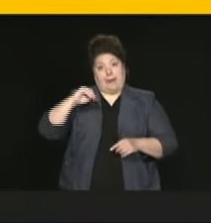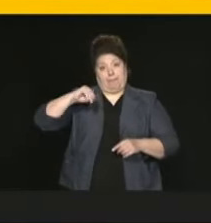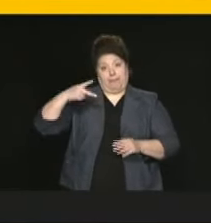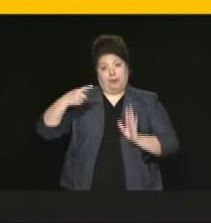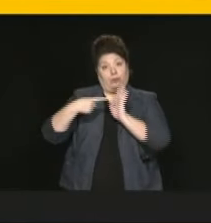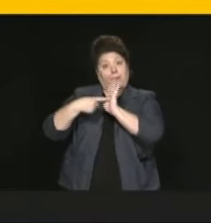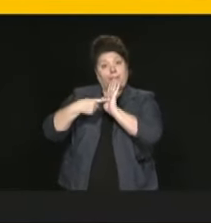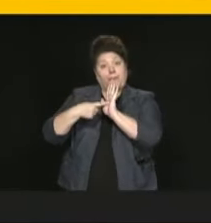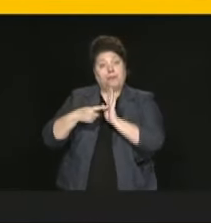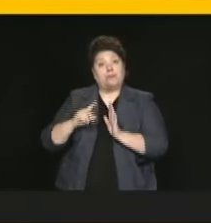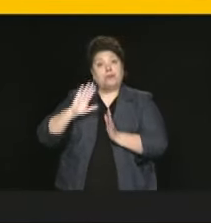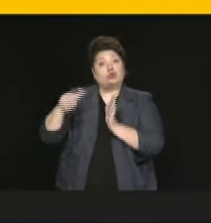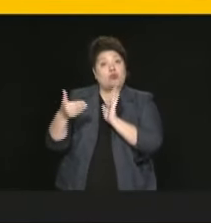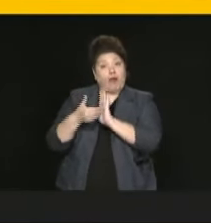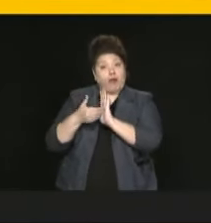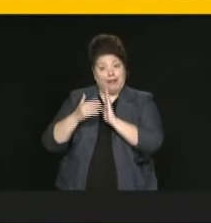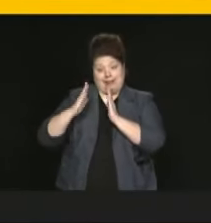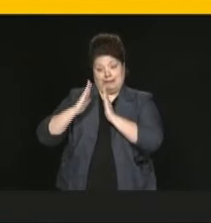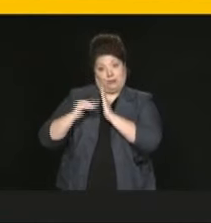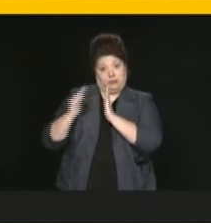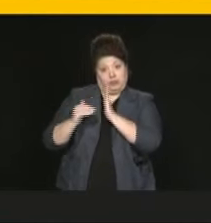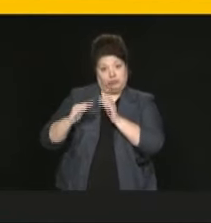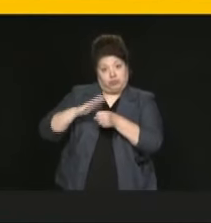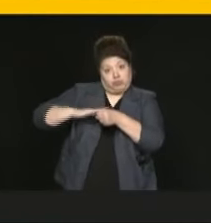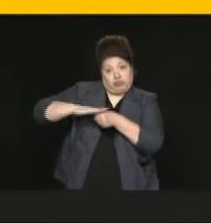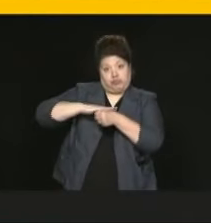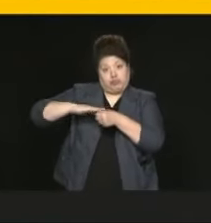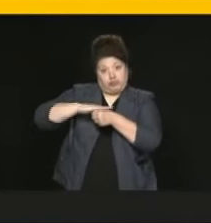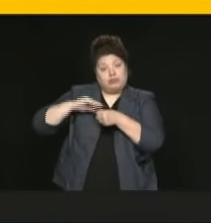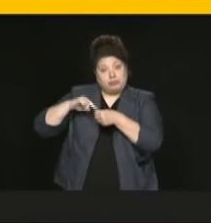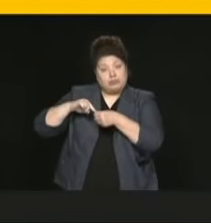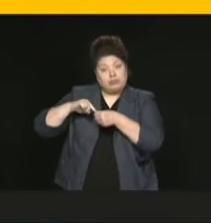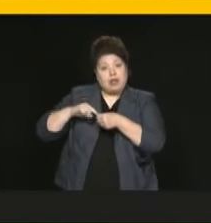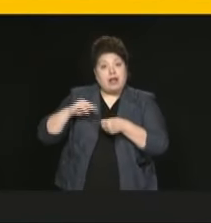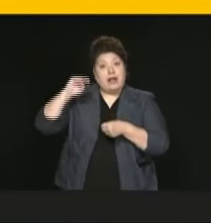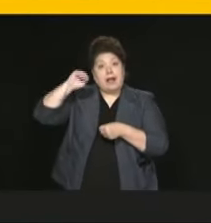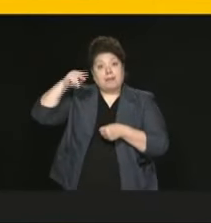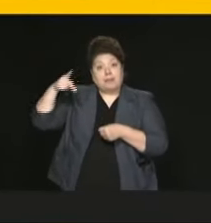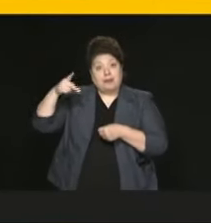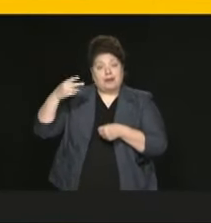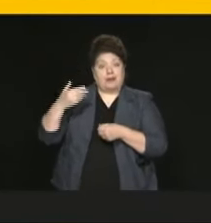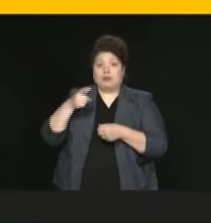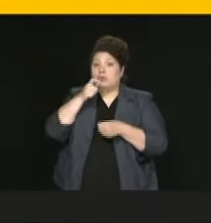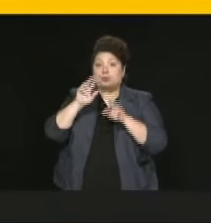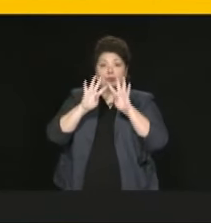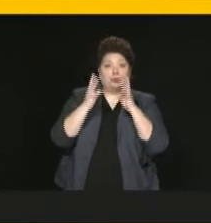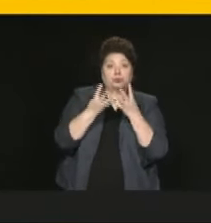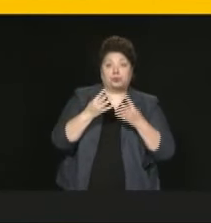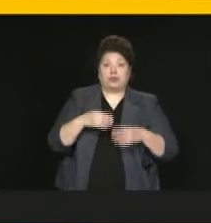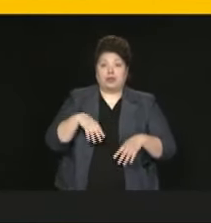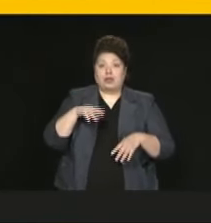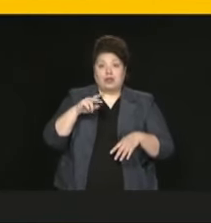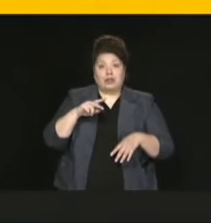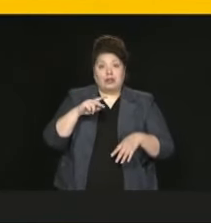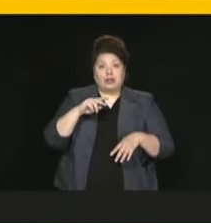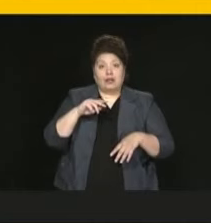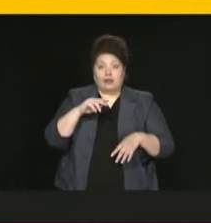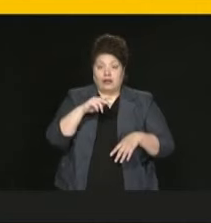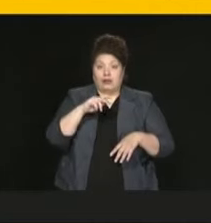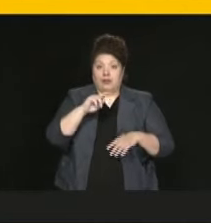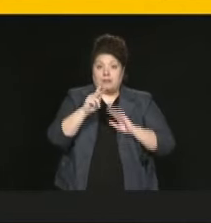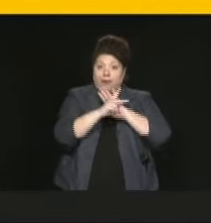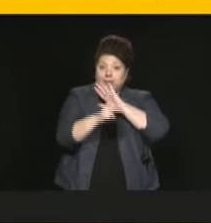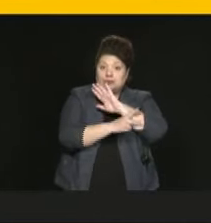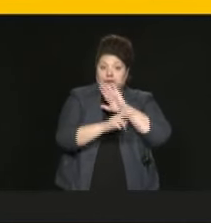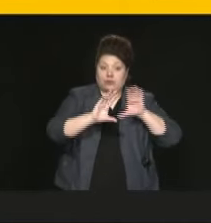along with a number of other MPs that are in our caucus and cabinet, the pandemic is hitting, and it is at